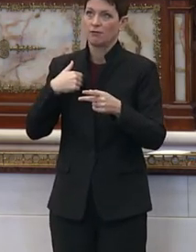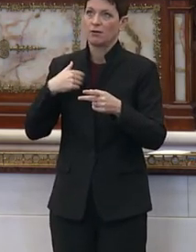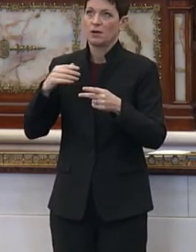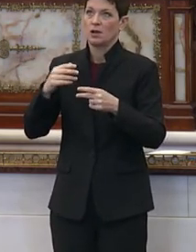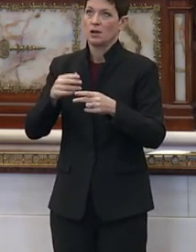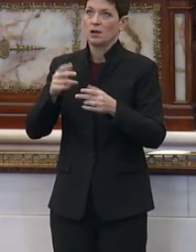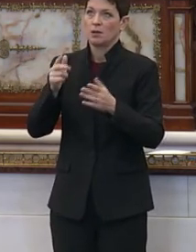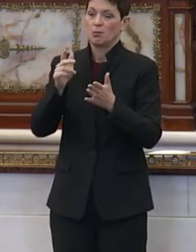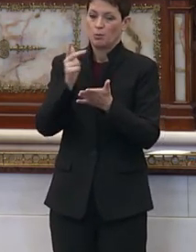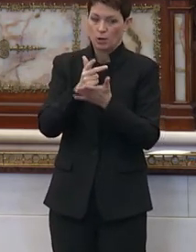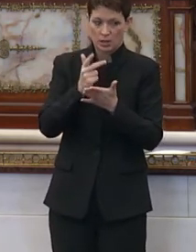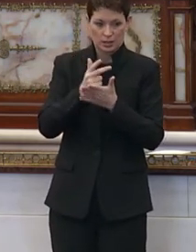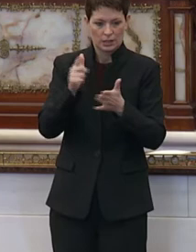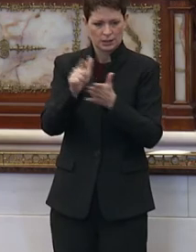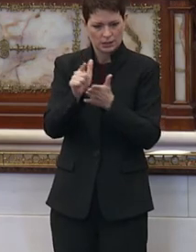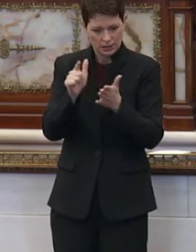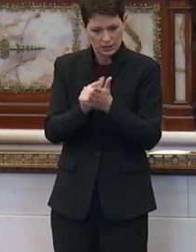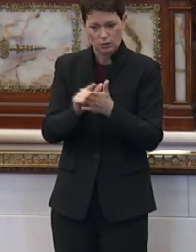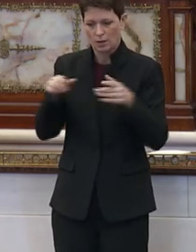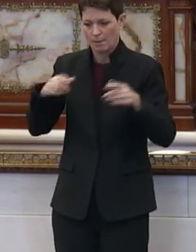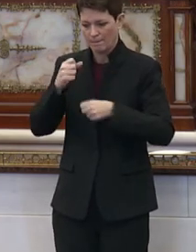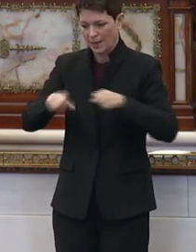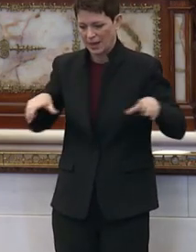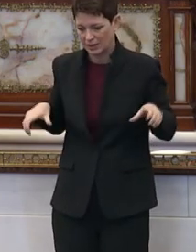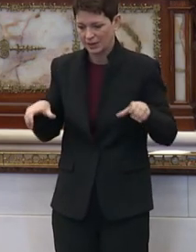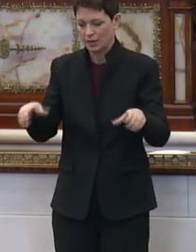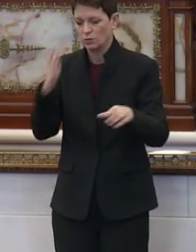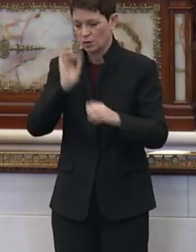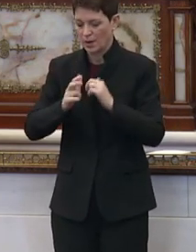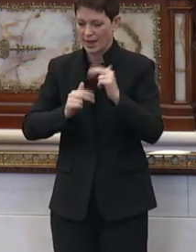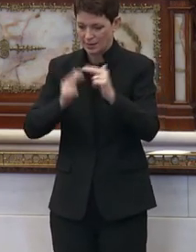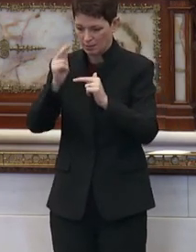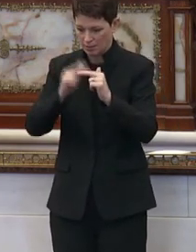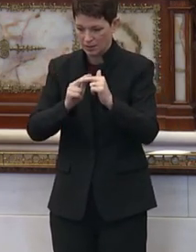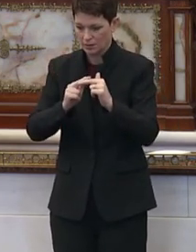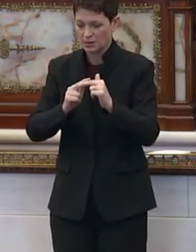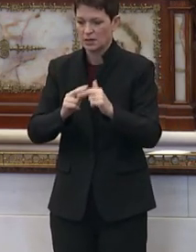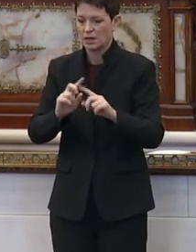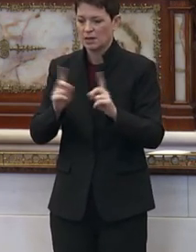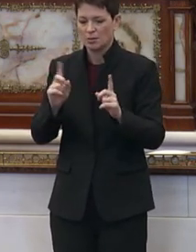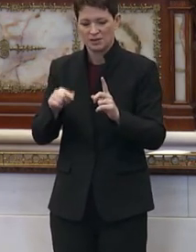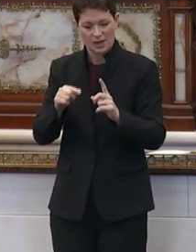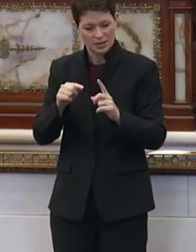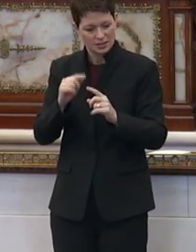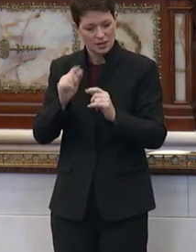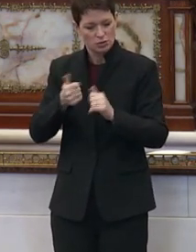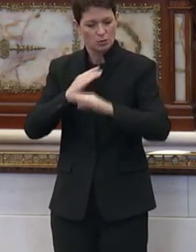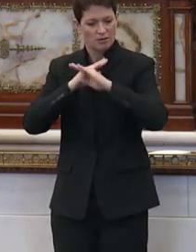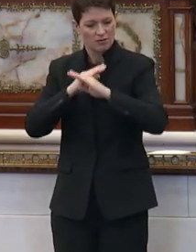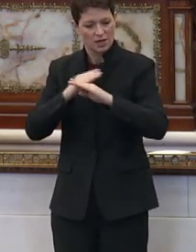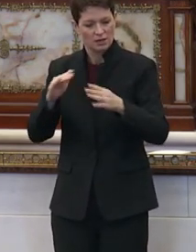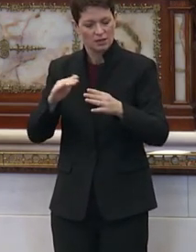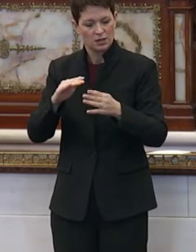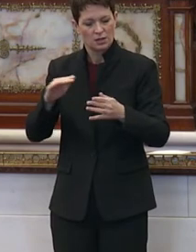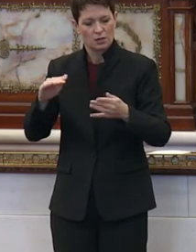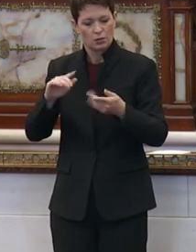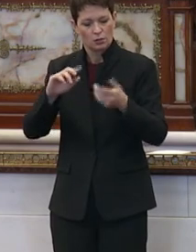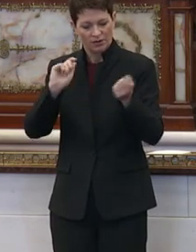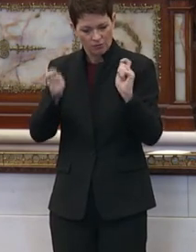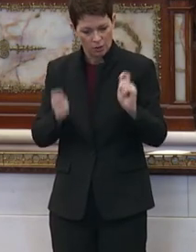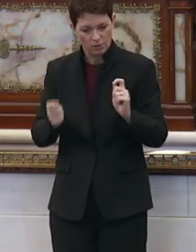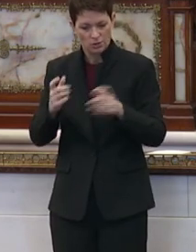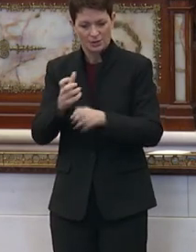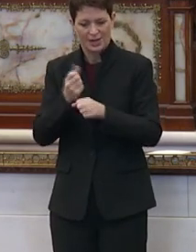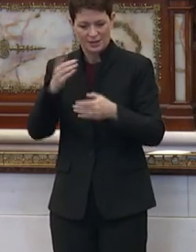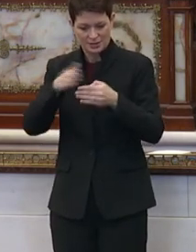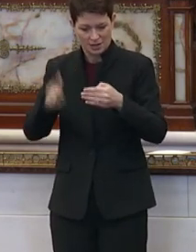Philadelphia. We know how to build safe bike infrastructure. What's lacking is the political will to implement the structural reform necessary to get it